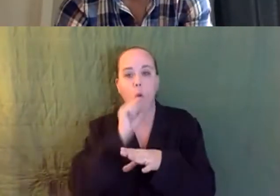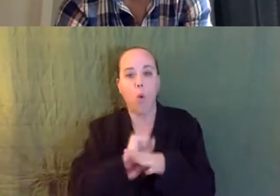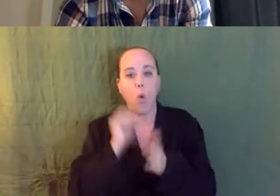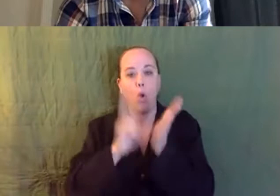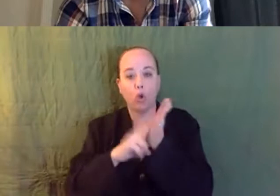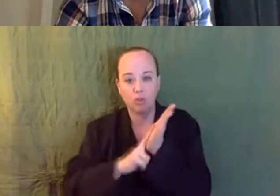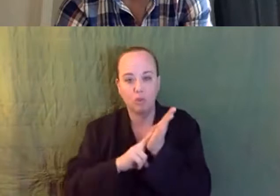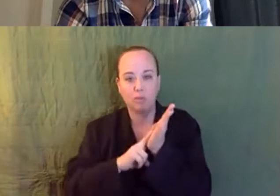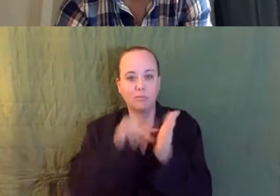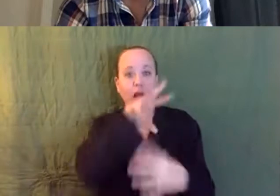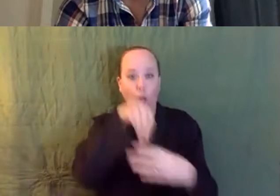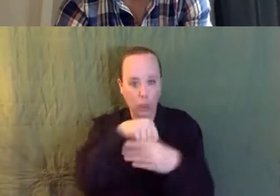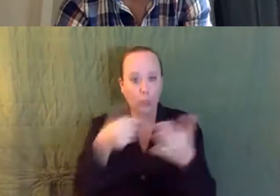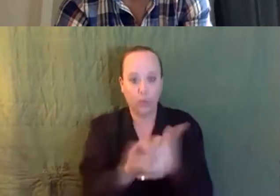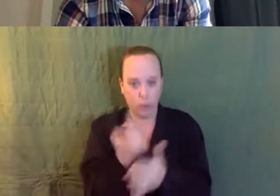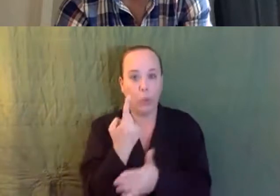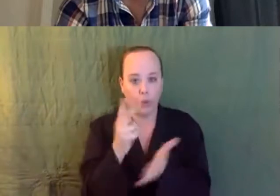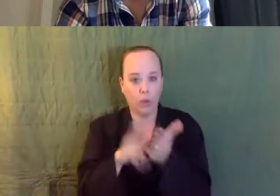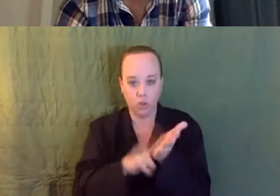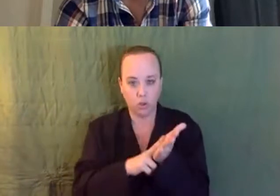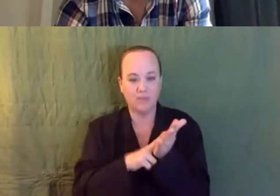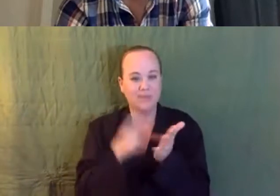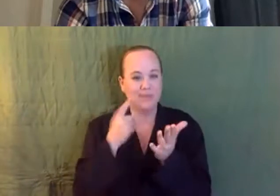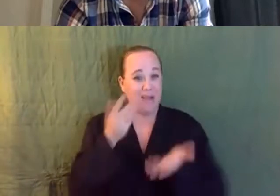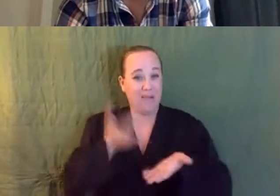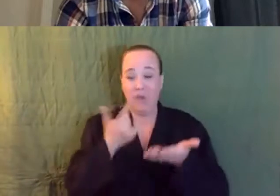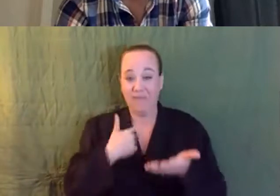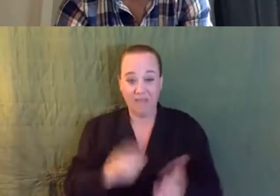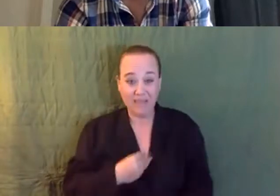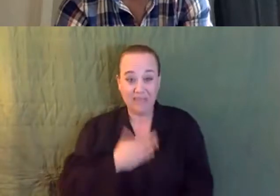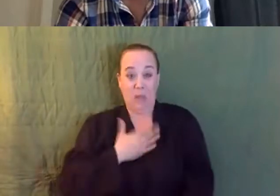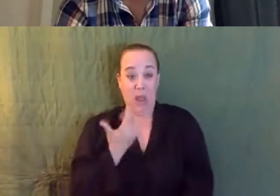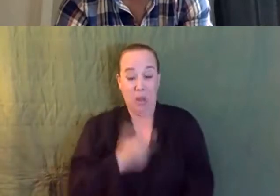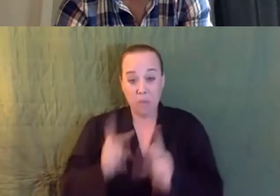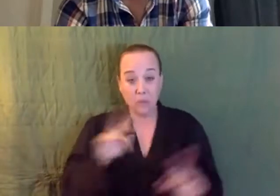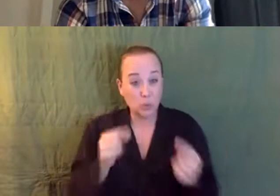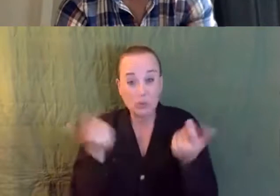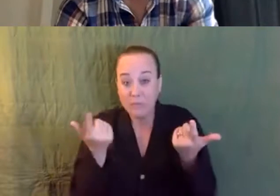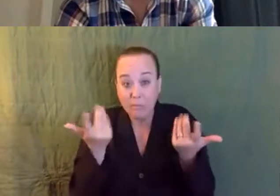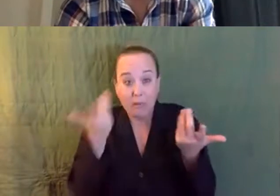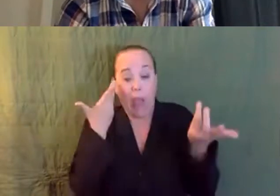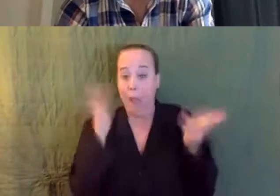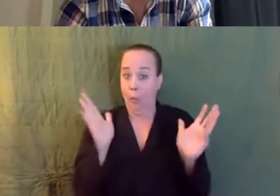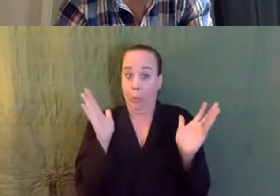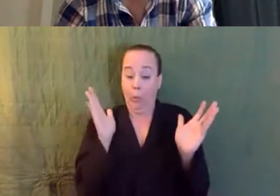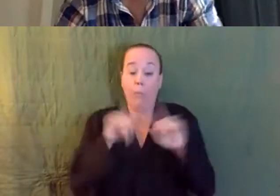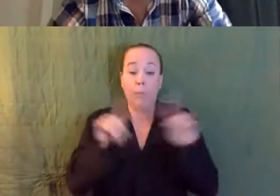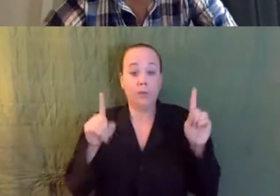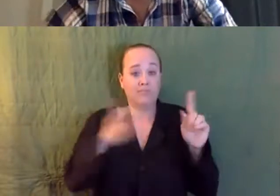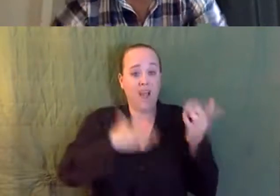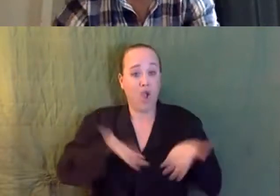the new contract. That's what I can offer. I don't know if I inspire anyone to do anything, but what I can offer is